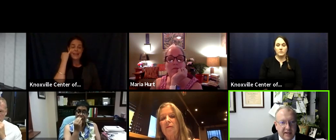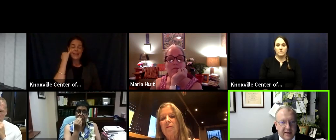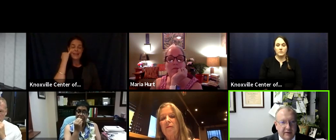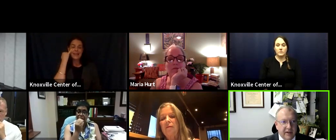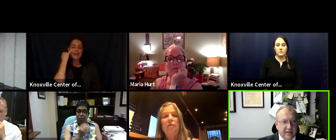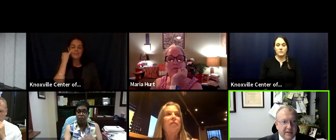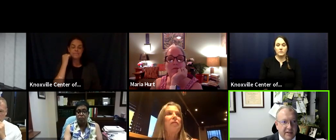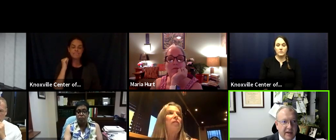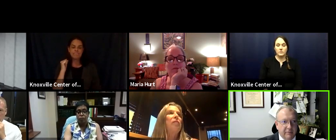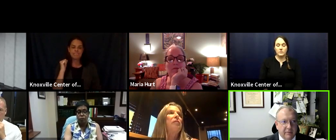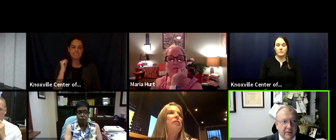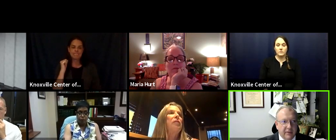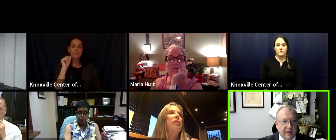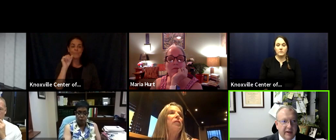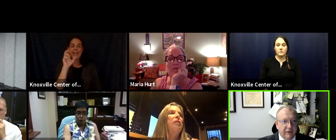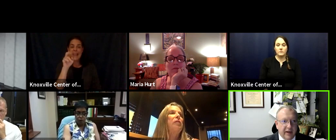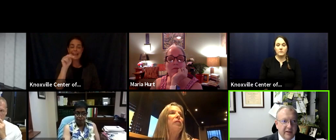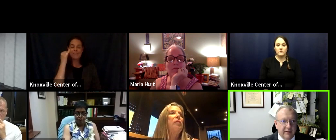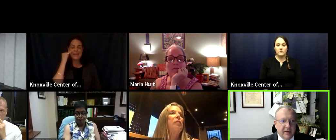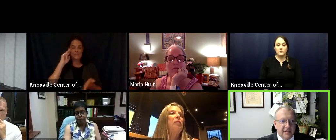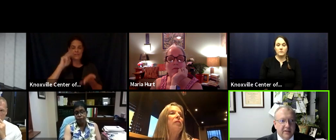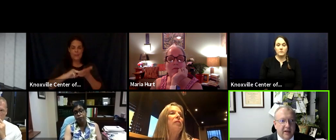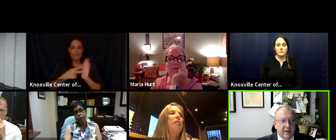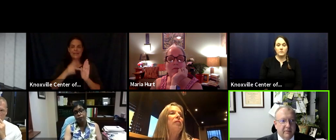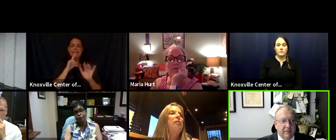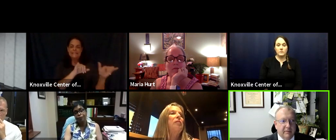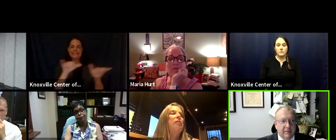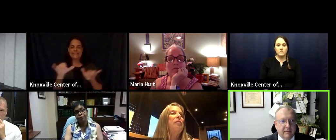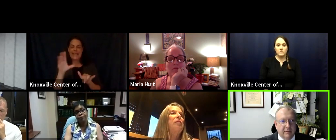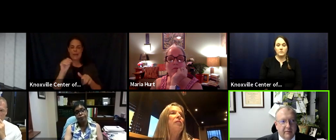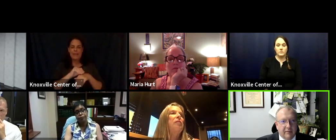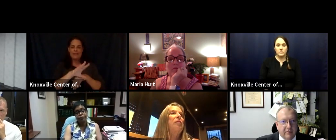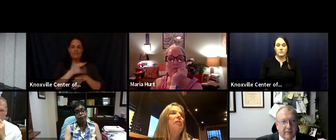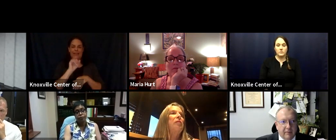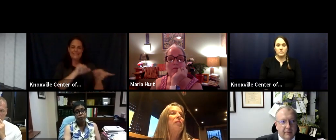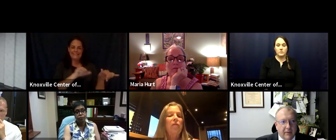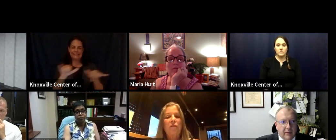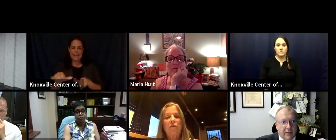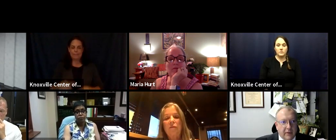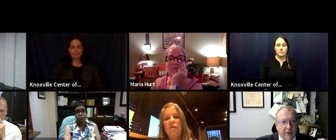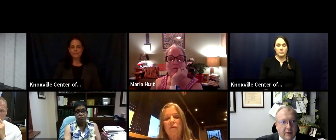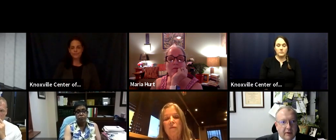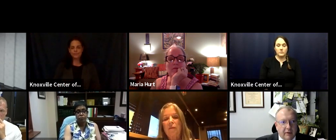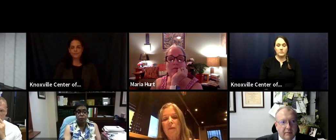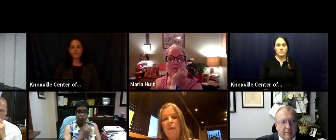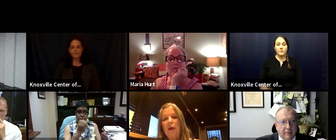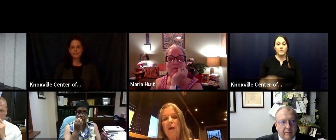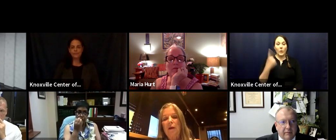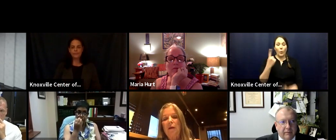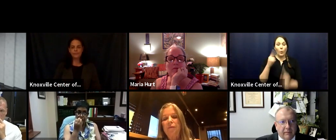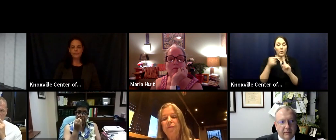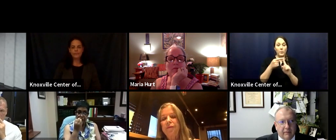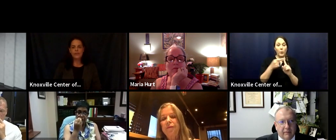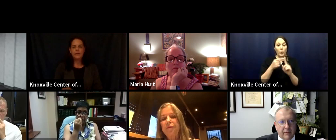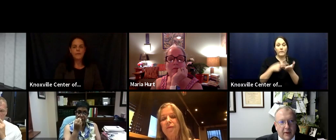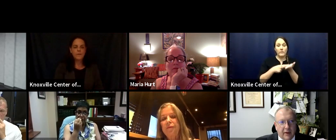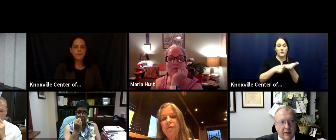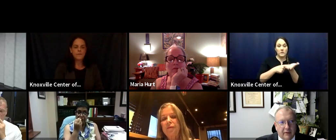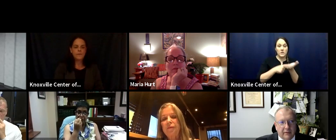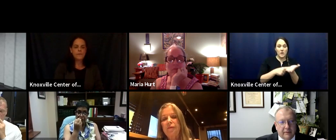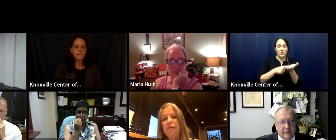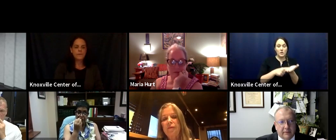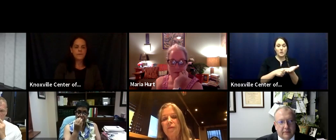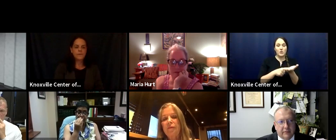the intent of it is the same and the effect of it is the same. One point of discussion, there have been